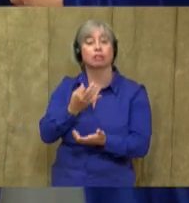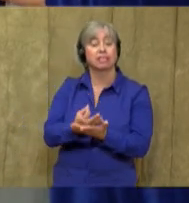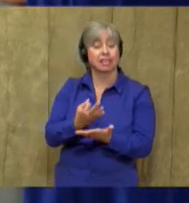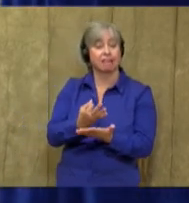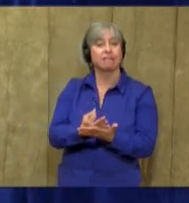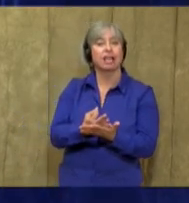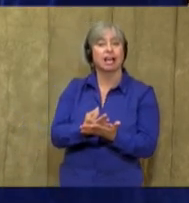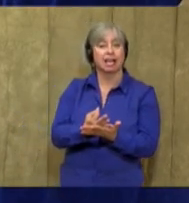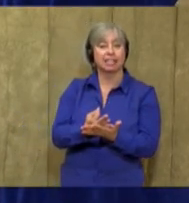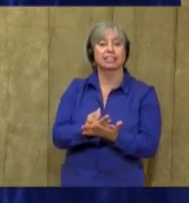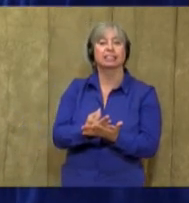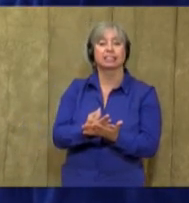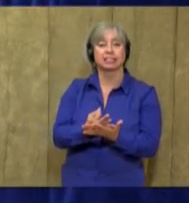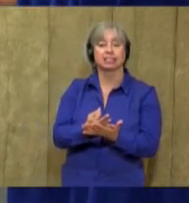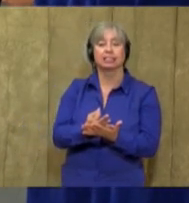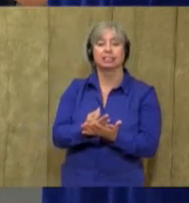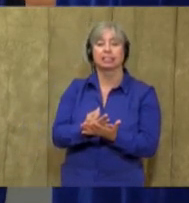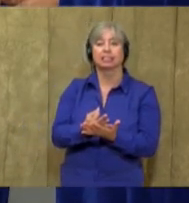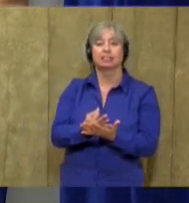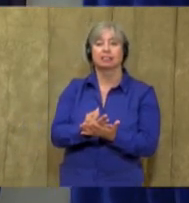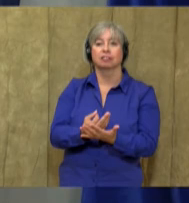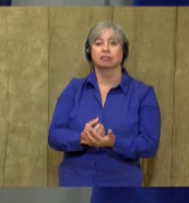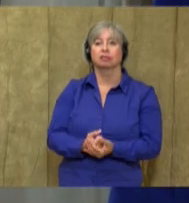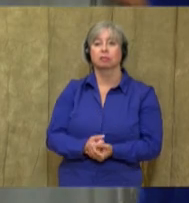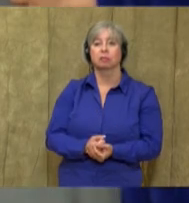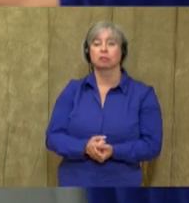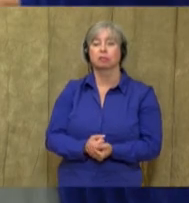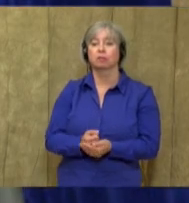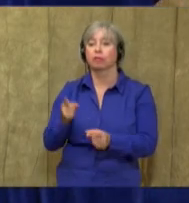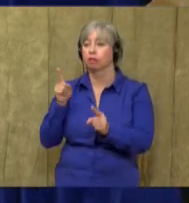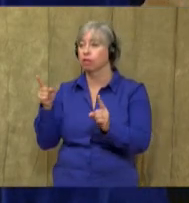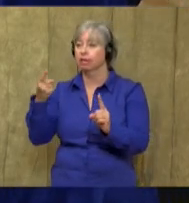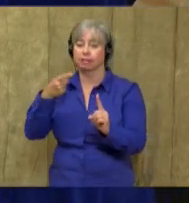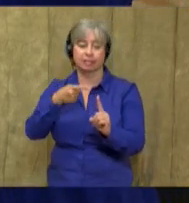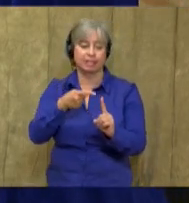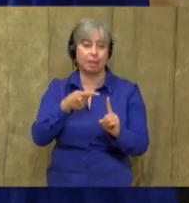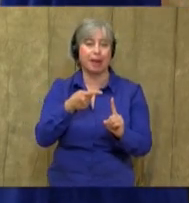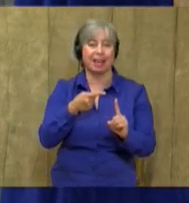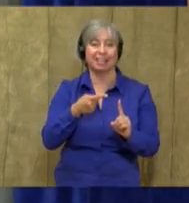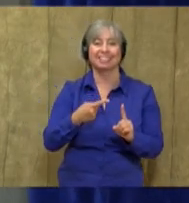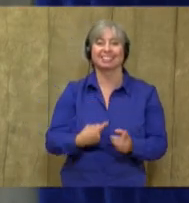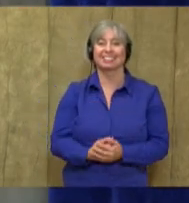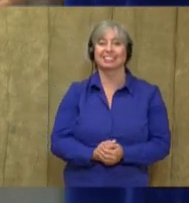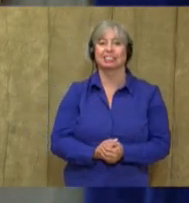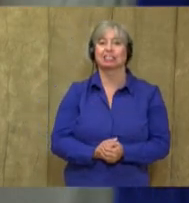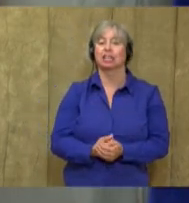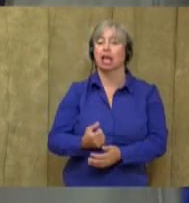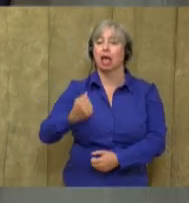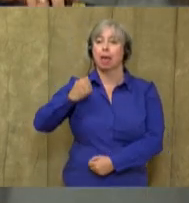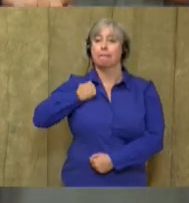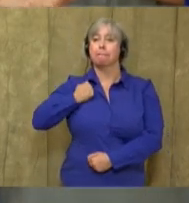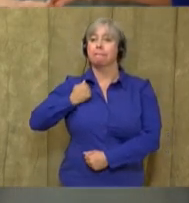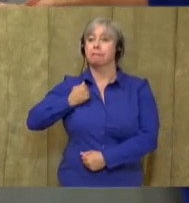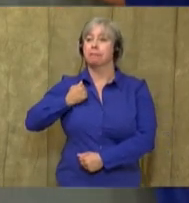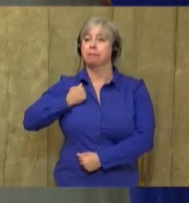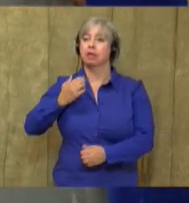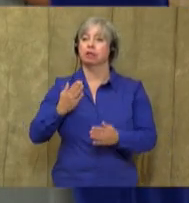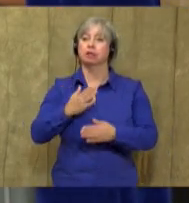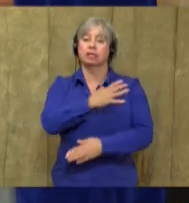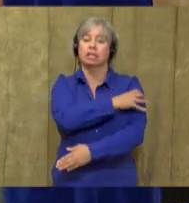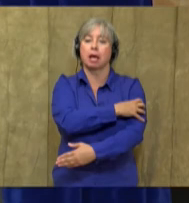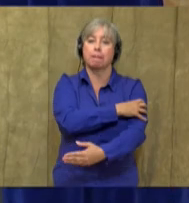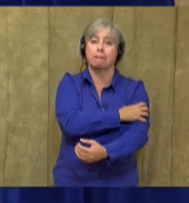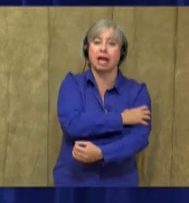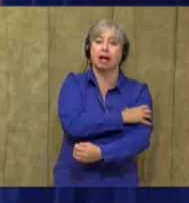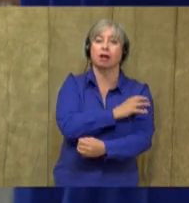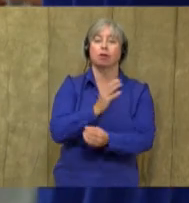coronavirus started and Italy was closed down. But let's get back to our history. Military power, naval ships is going to